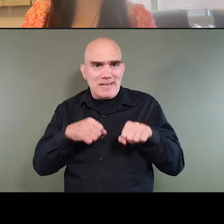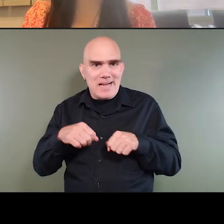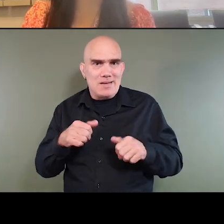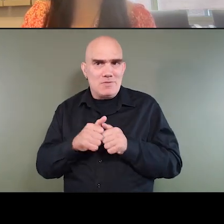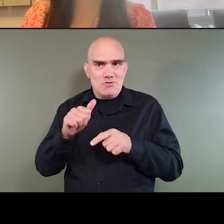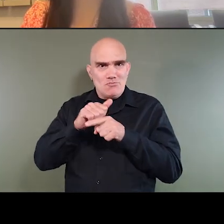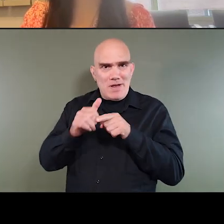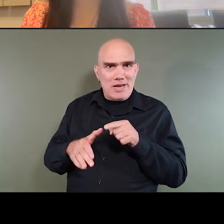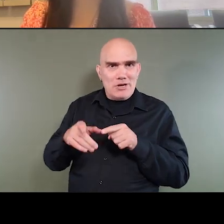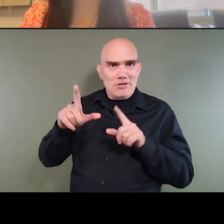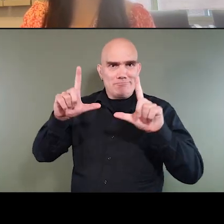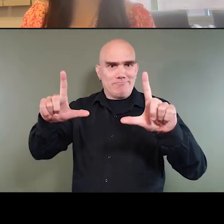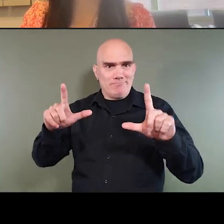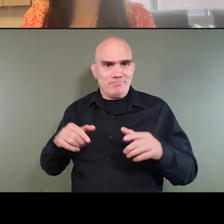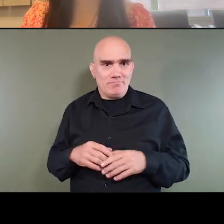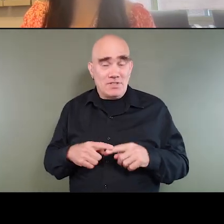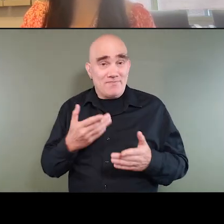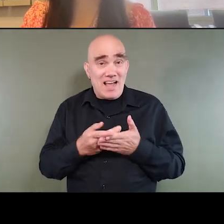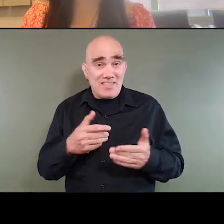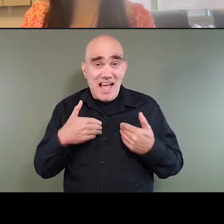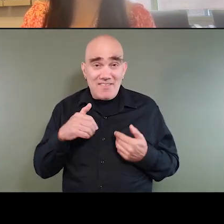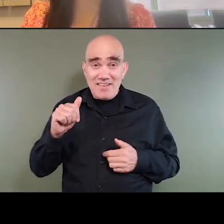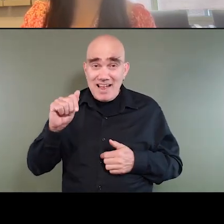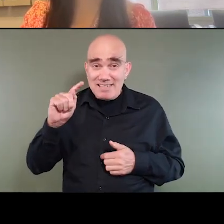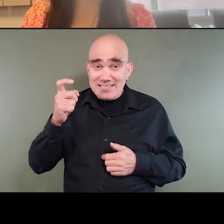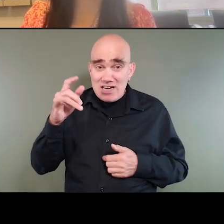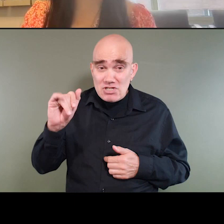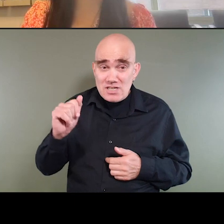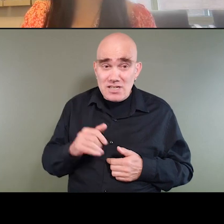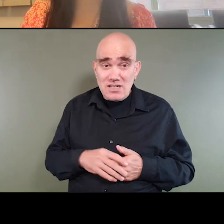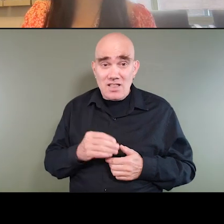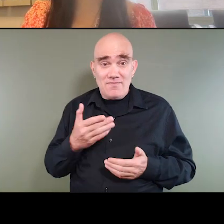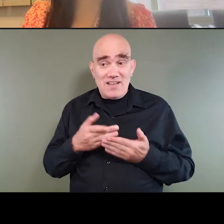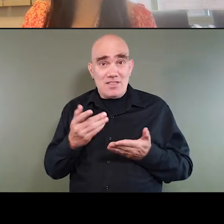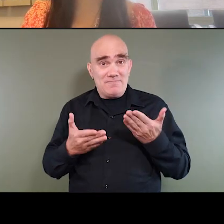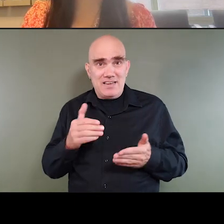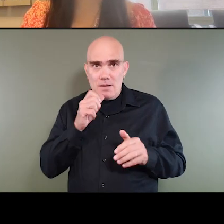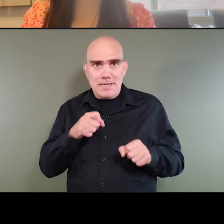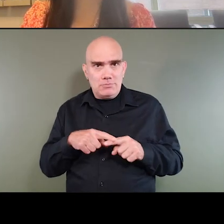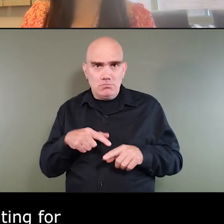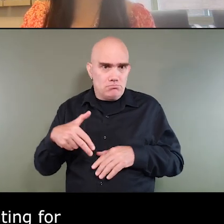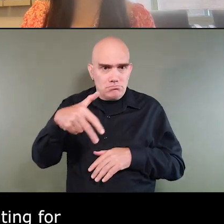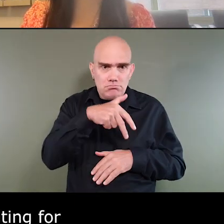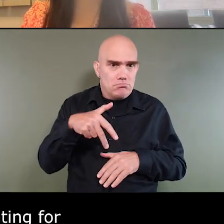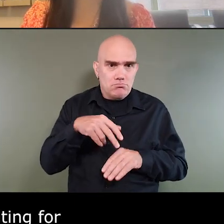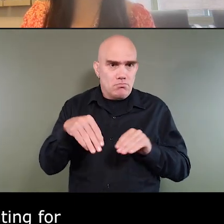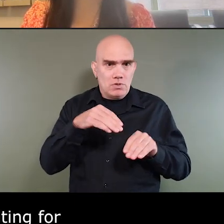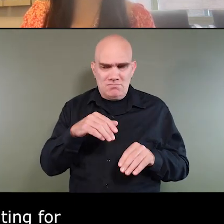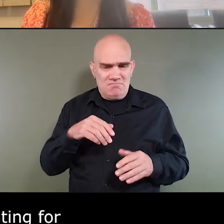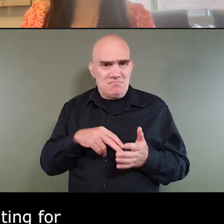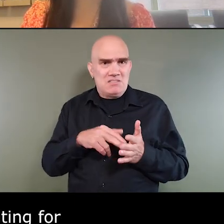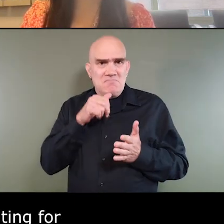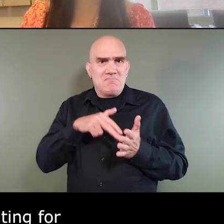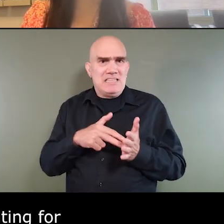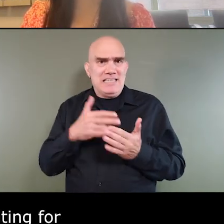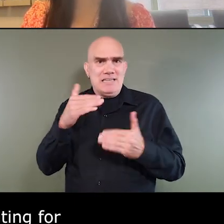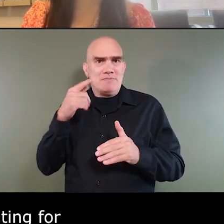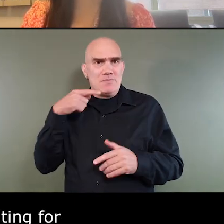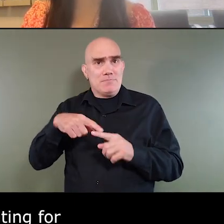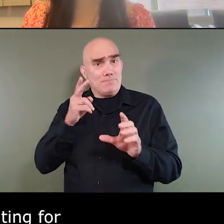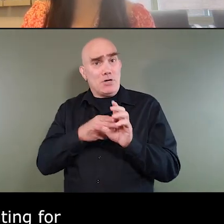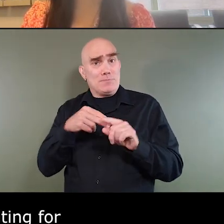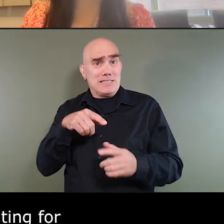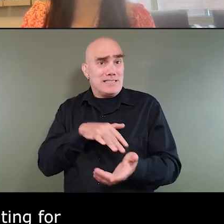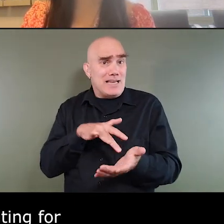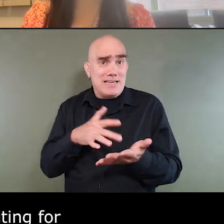trainer. But the fact that they have ataxia and the fact that they may not be ambulatory is not necessarily limiting